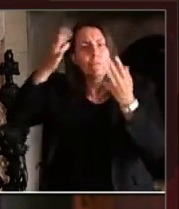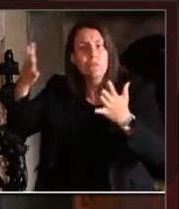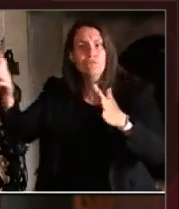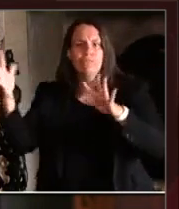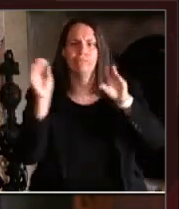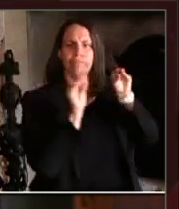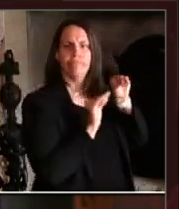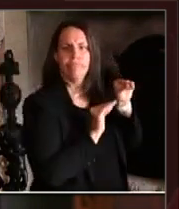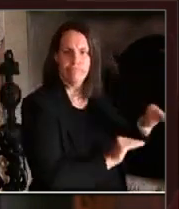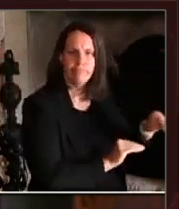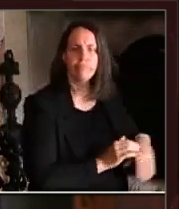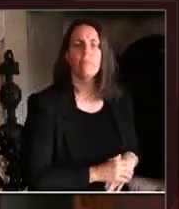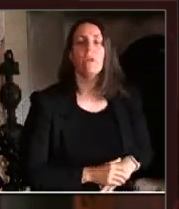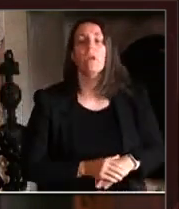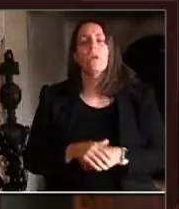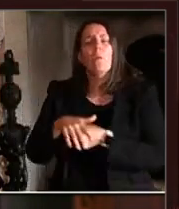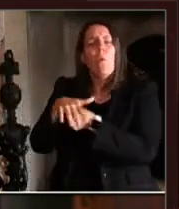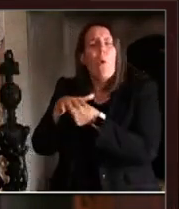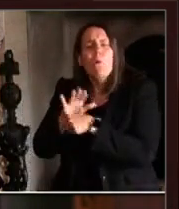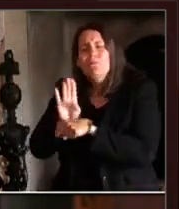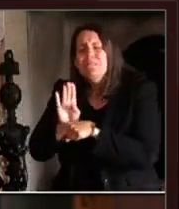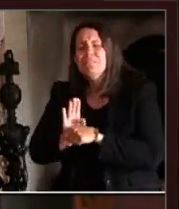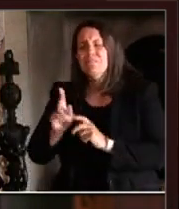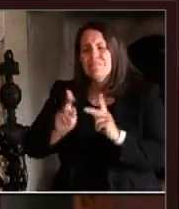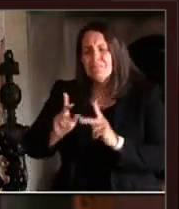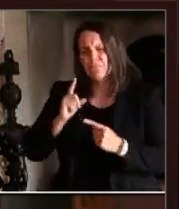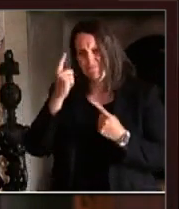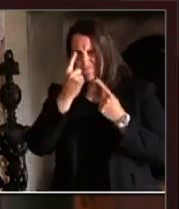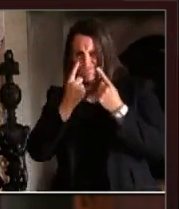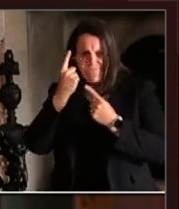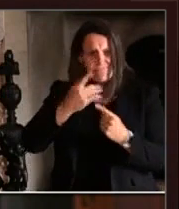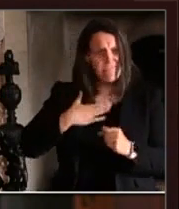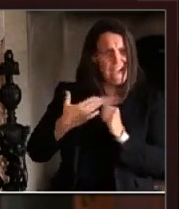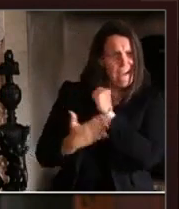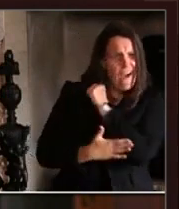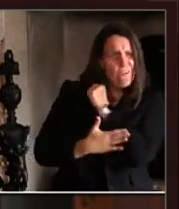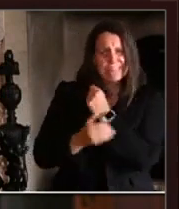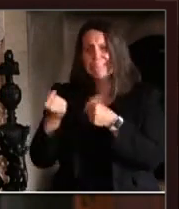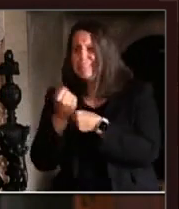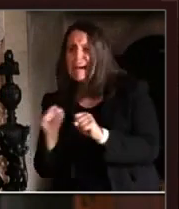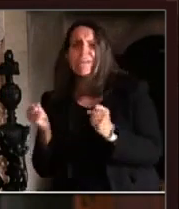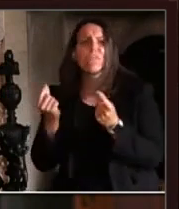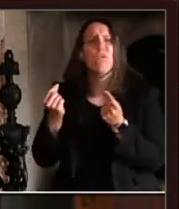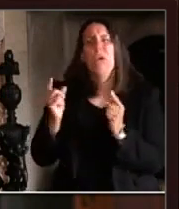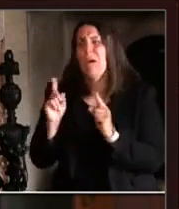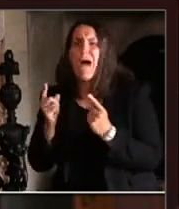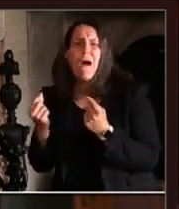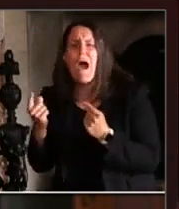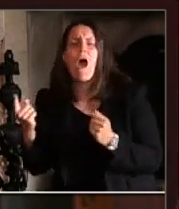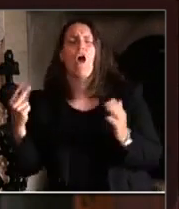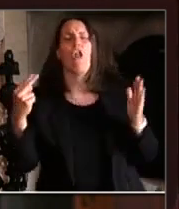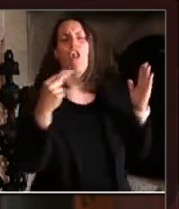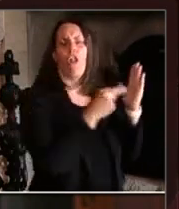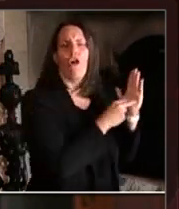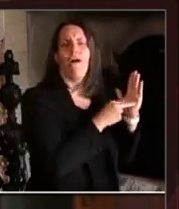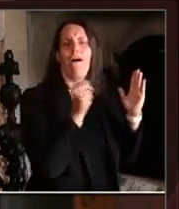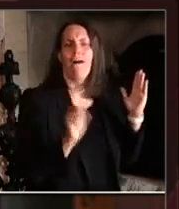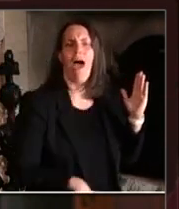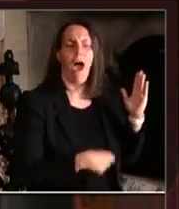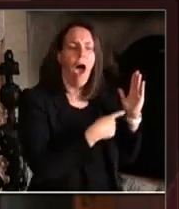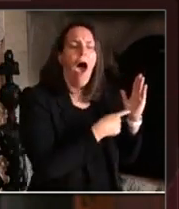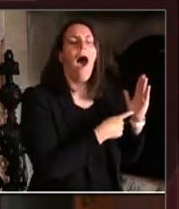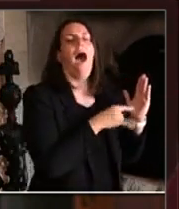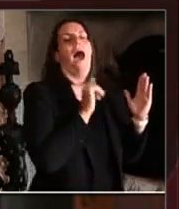and individual Wisconsinites have the tools they need to make decisions in their communities. And the more information people have